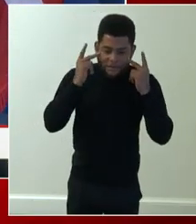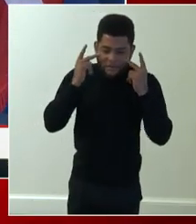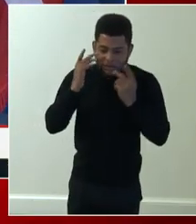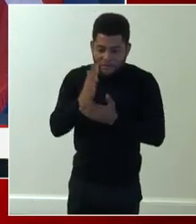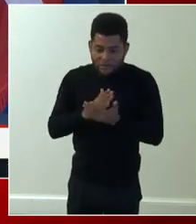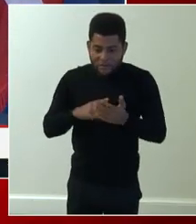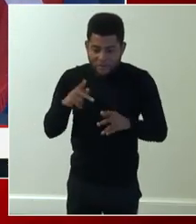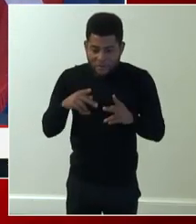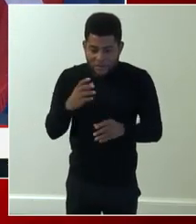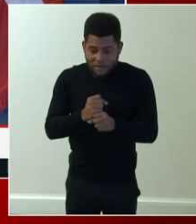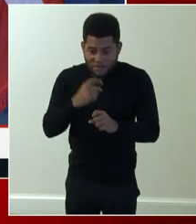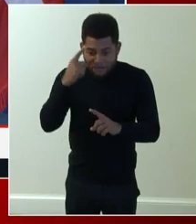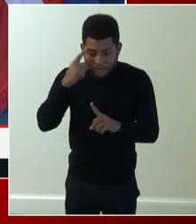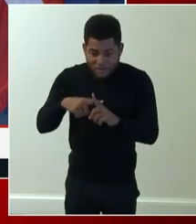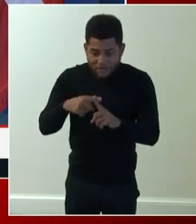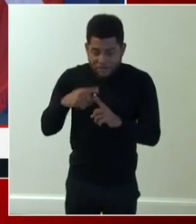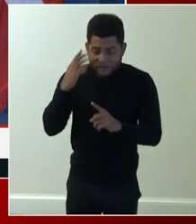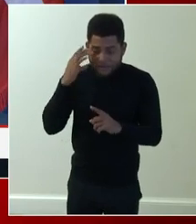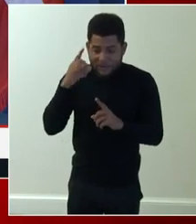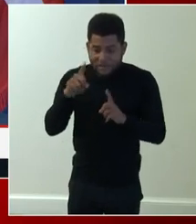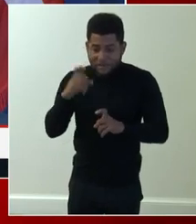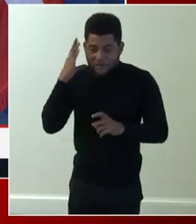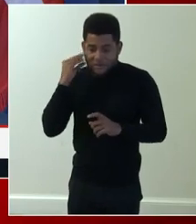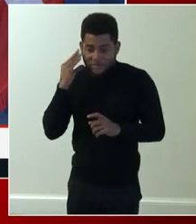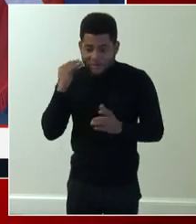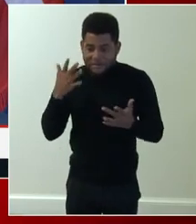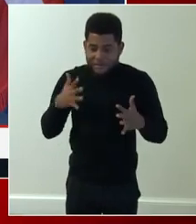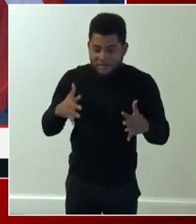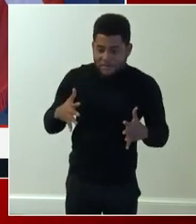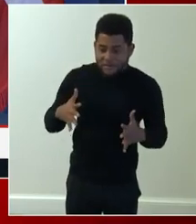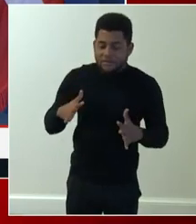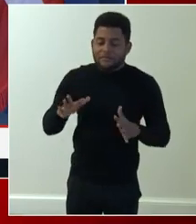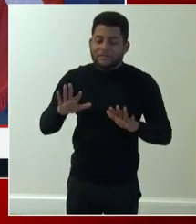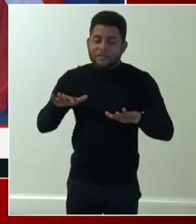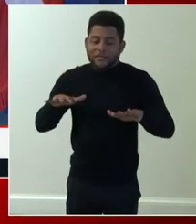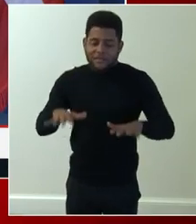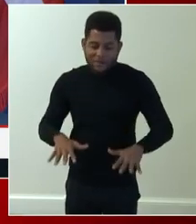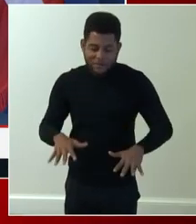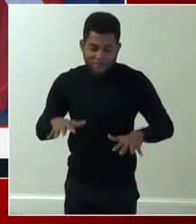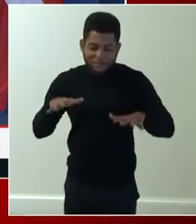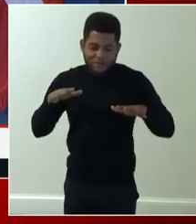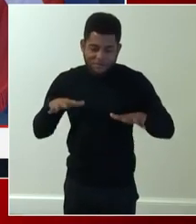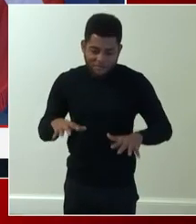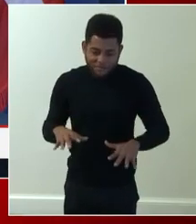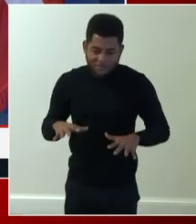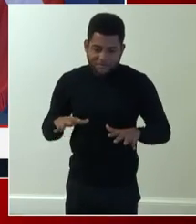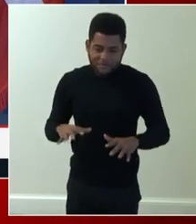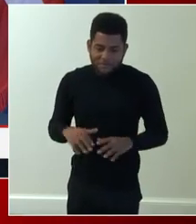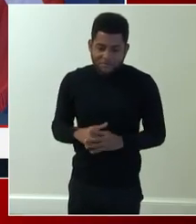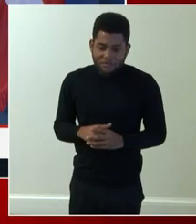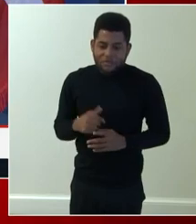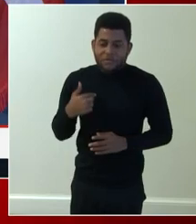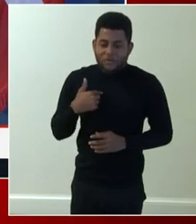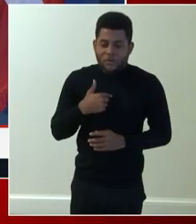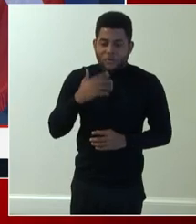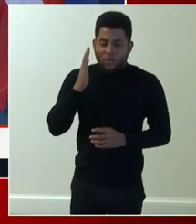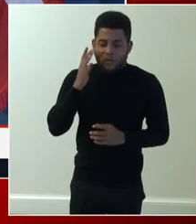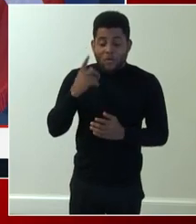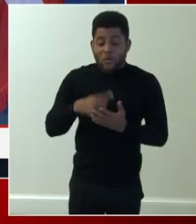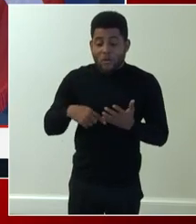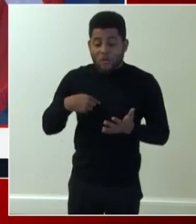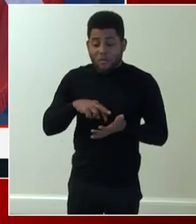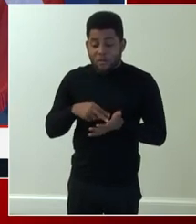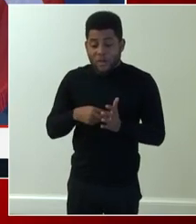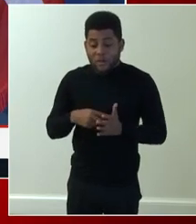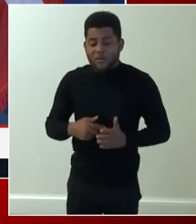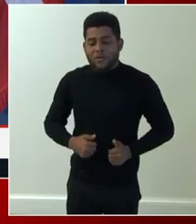and are experiencing a lot of anxiety about what to do and what it means in their lives. And I want them to know they're certainly